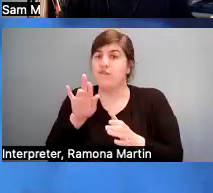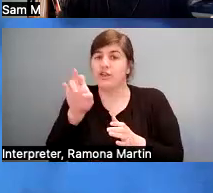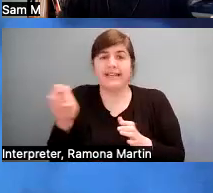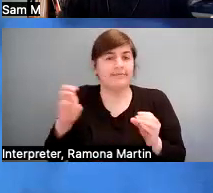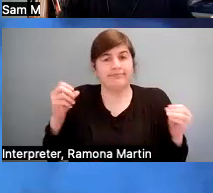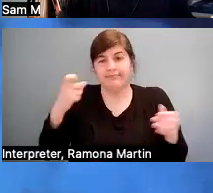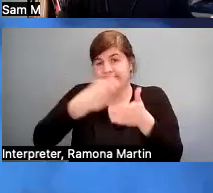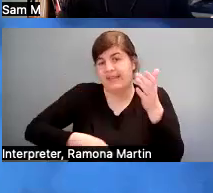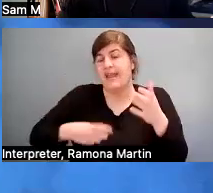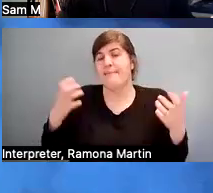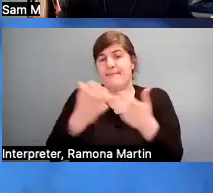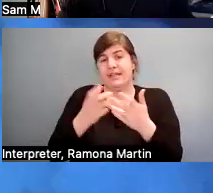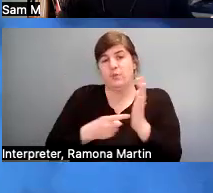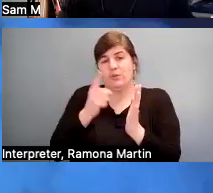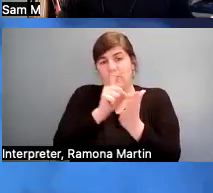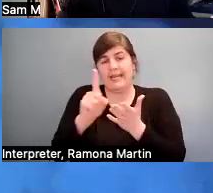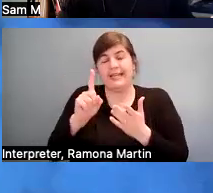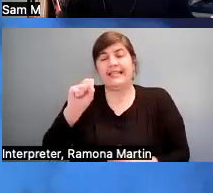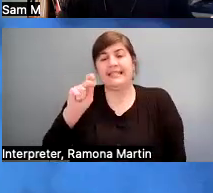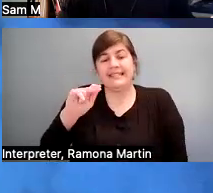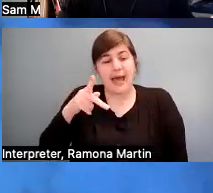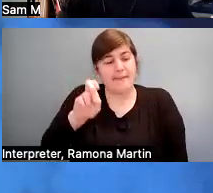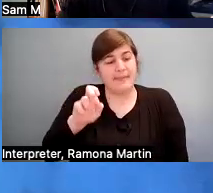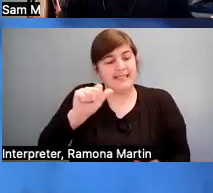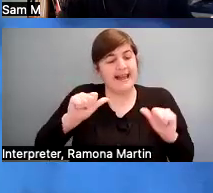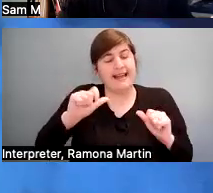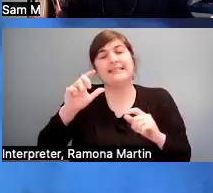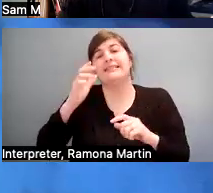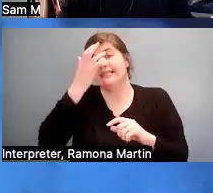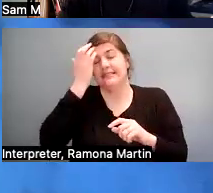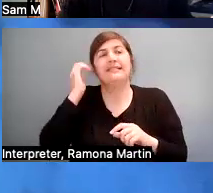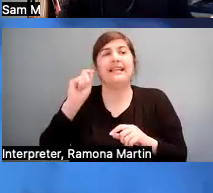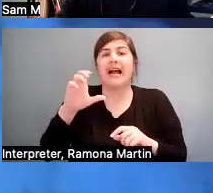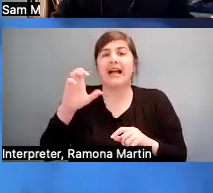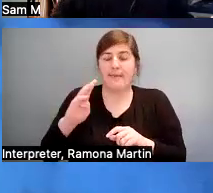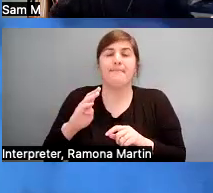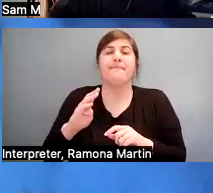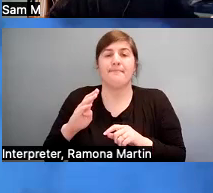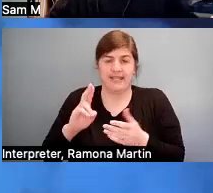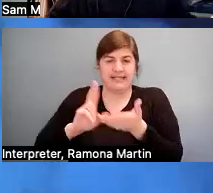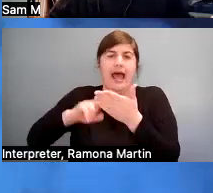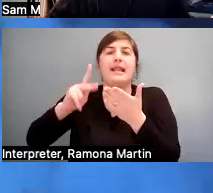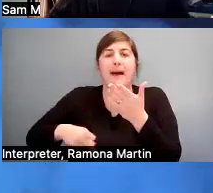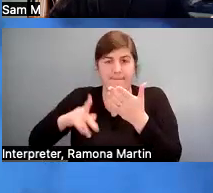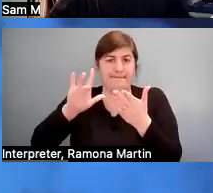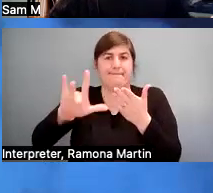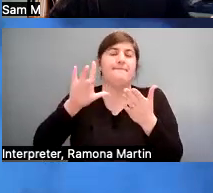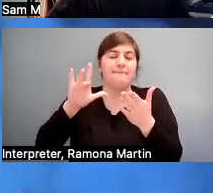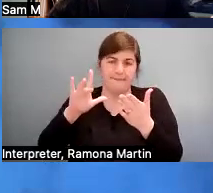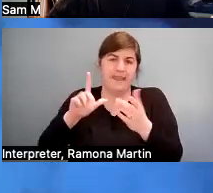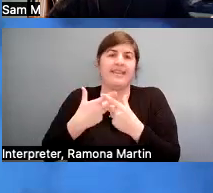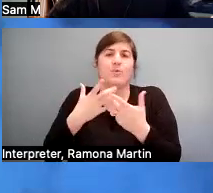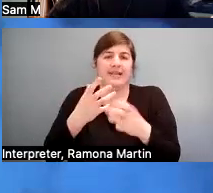once a week. Go to skypeascientist.com, click sign up, and then you can get a match just for you. But without any further